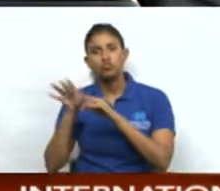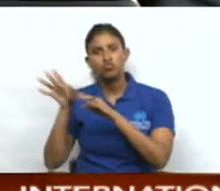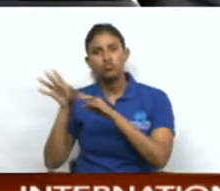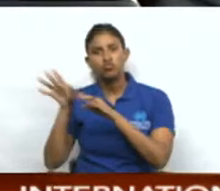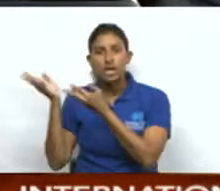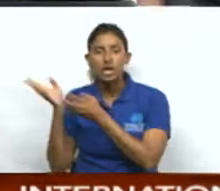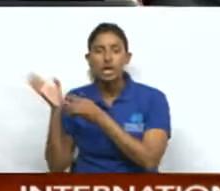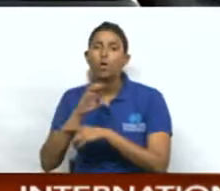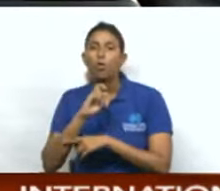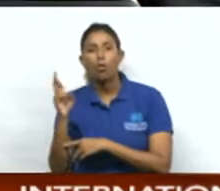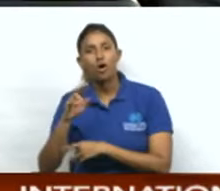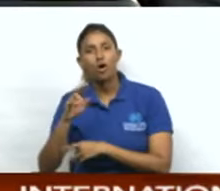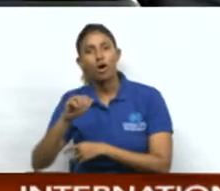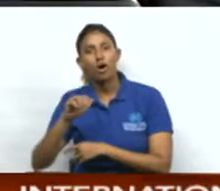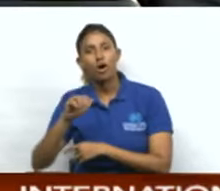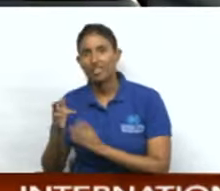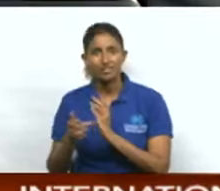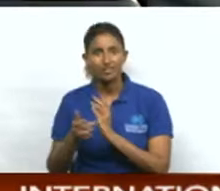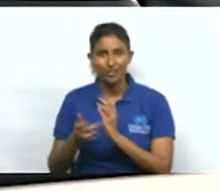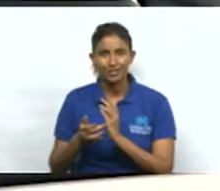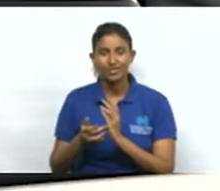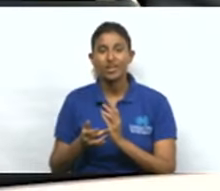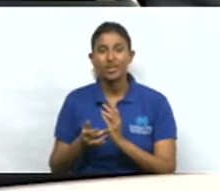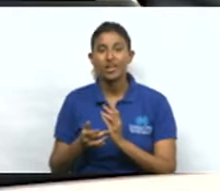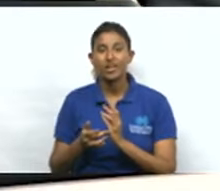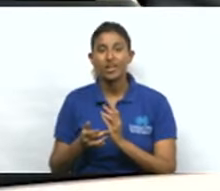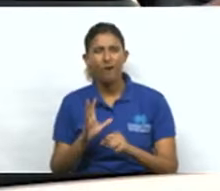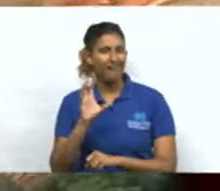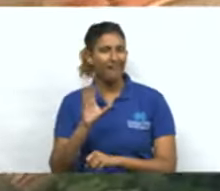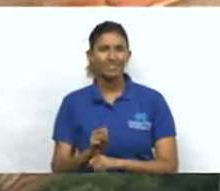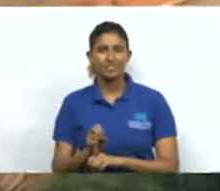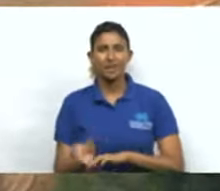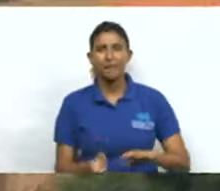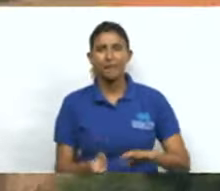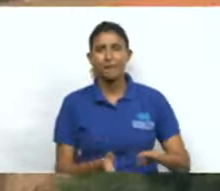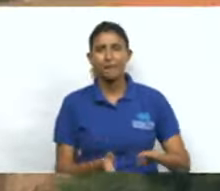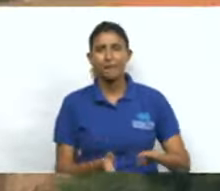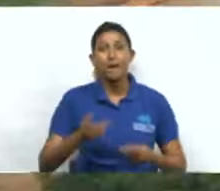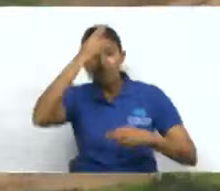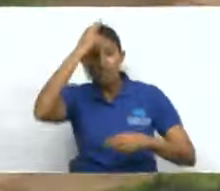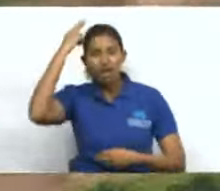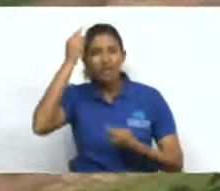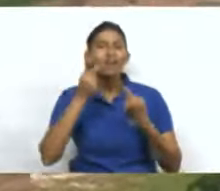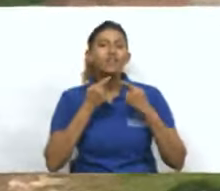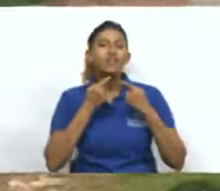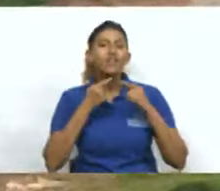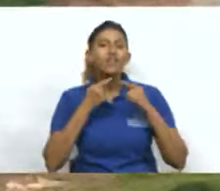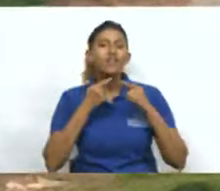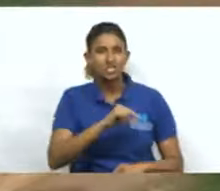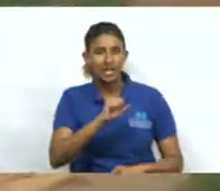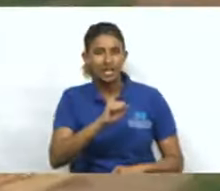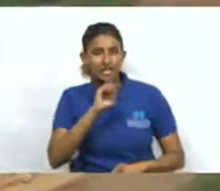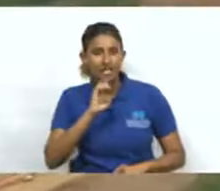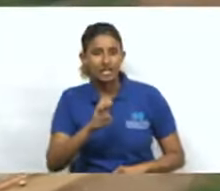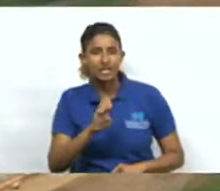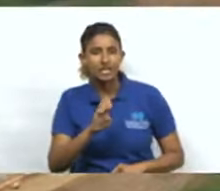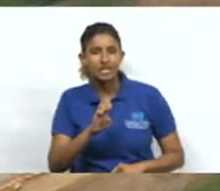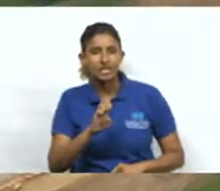recap our headlines. The Prime Minister announces a GSC to look into the management of the Point 14 highway by the People's